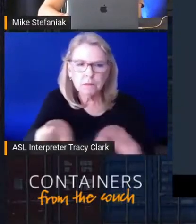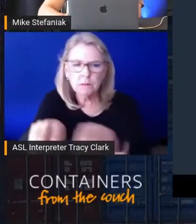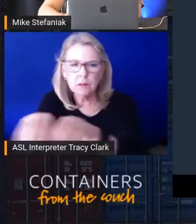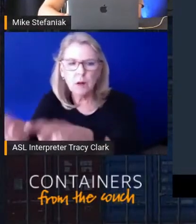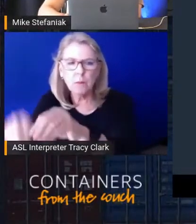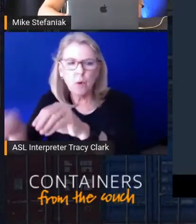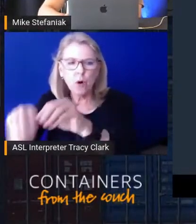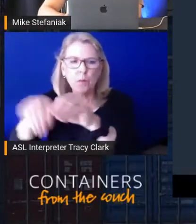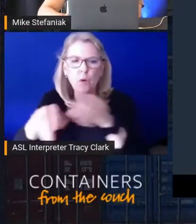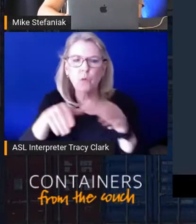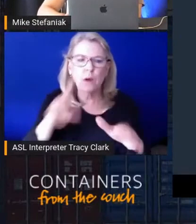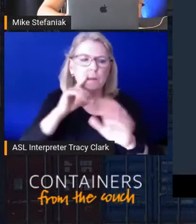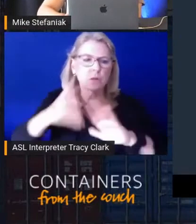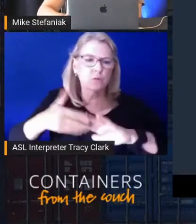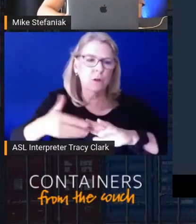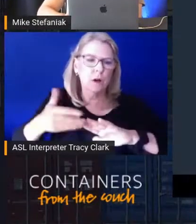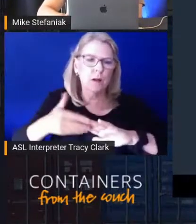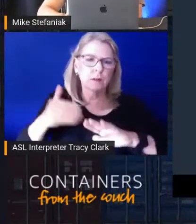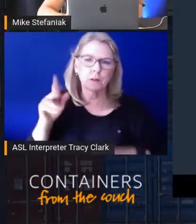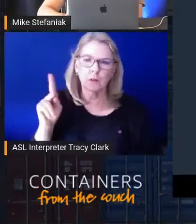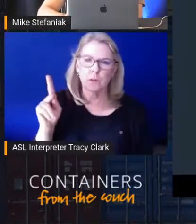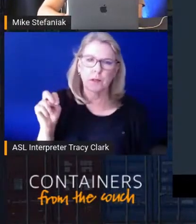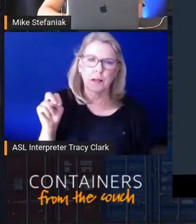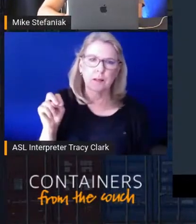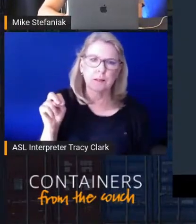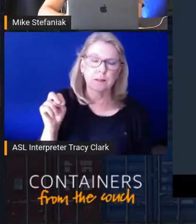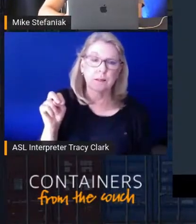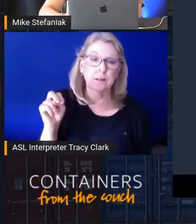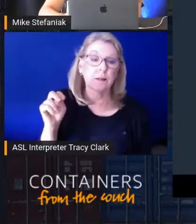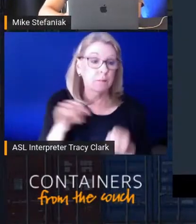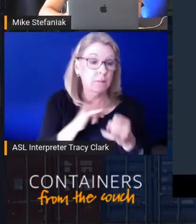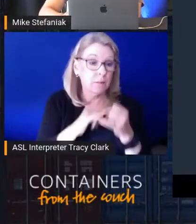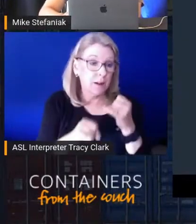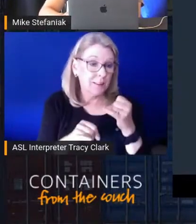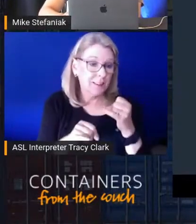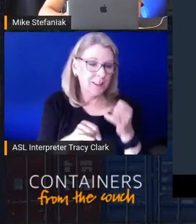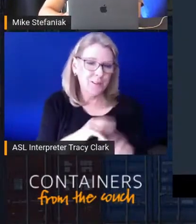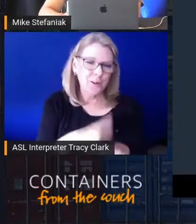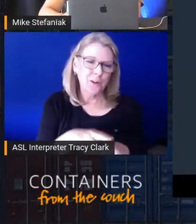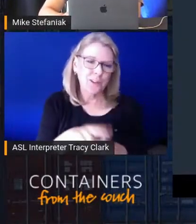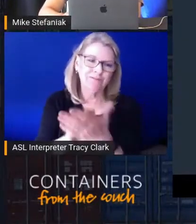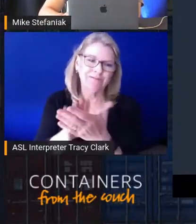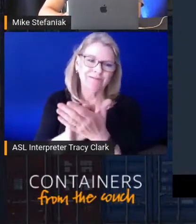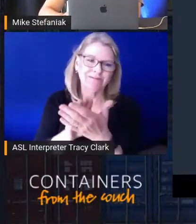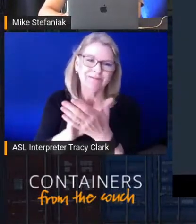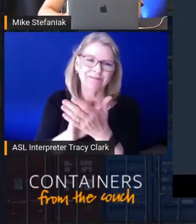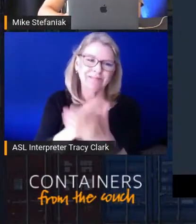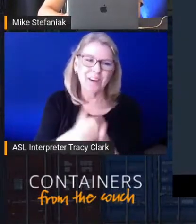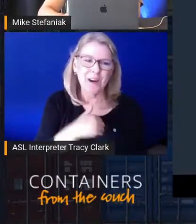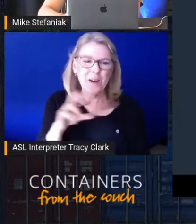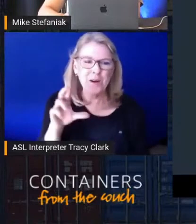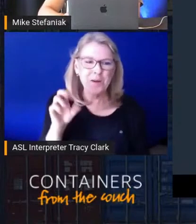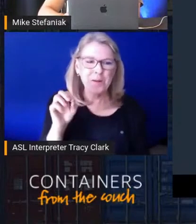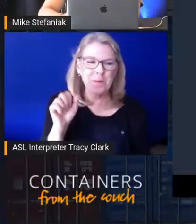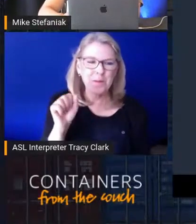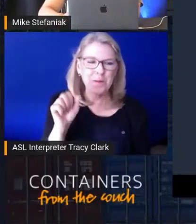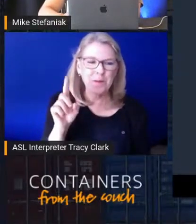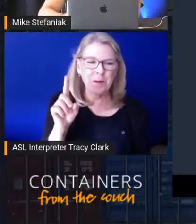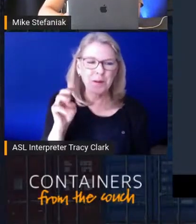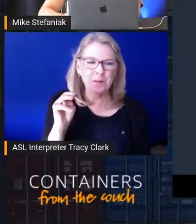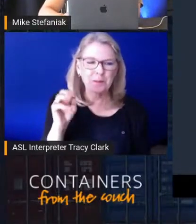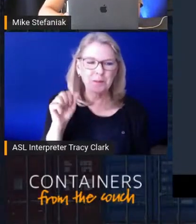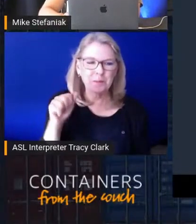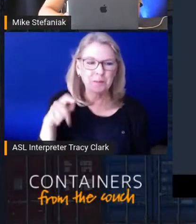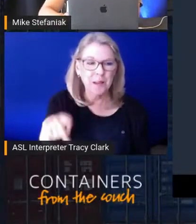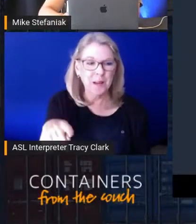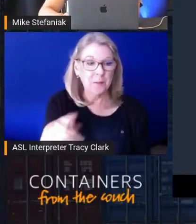Finally, of course, I'm going to shout out the roadmap. this, a lot of what you just saw comes